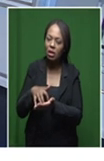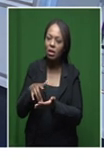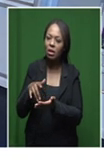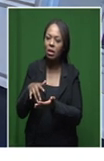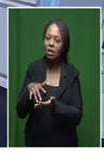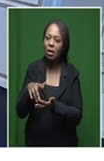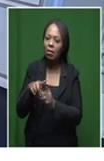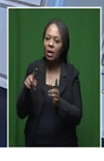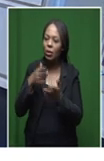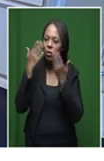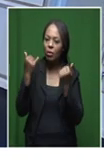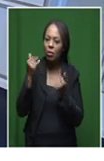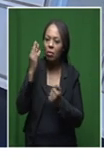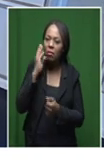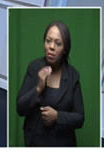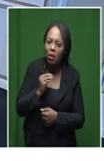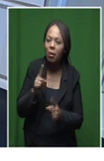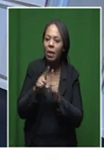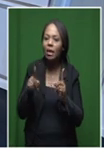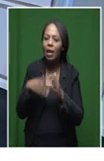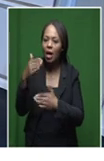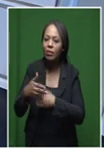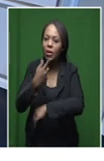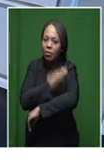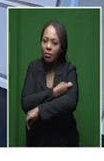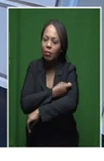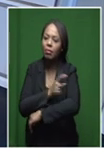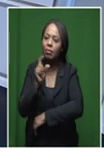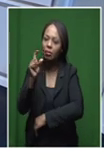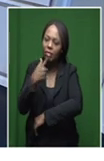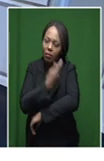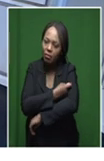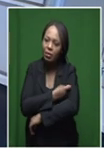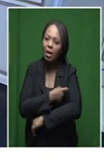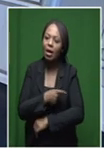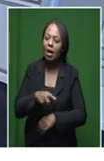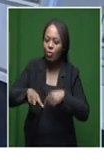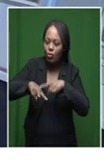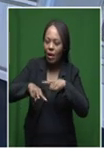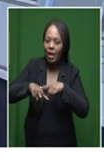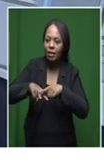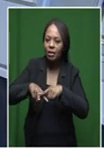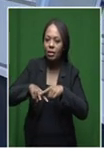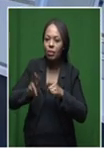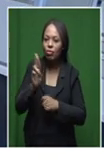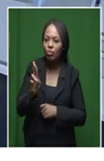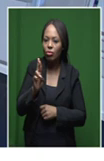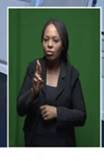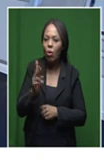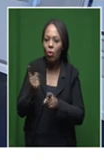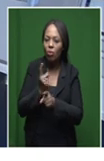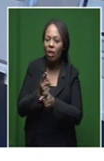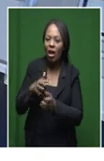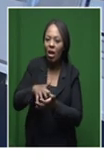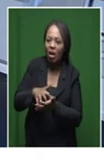But since I had the vaccination, my right leg, the vein is pushing out only on my right leg. Dr.